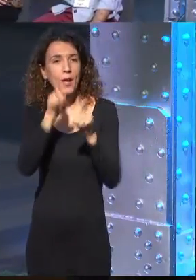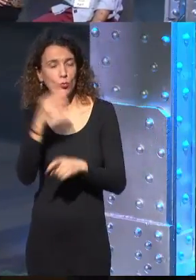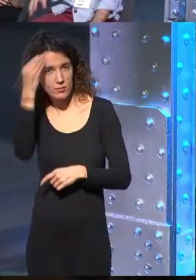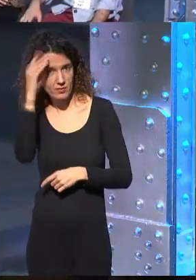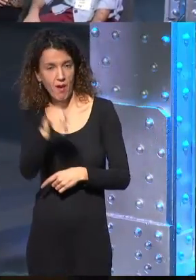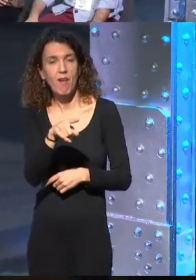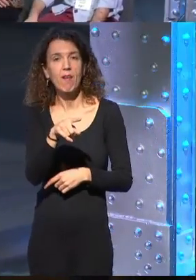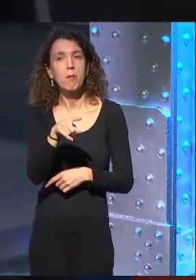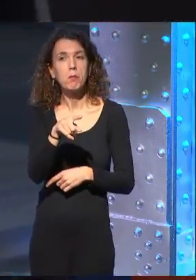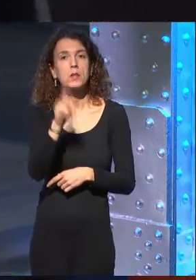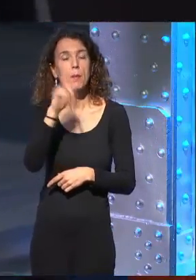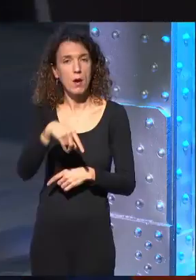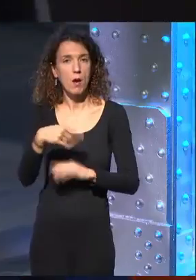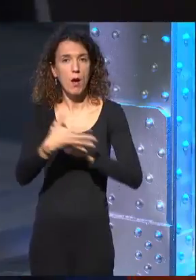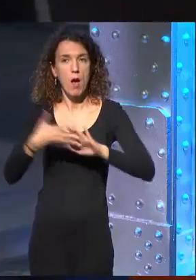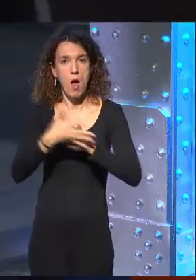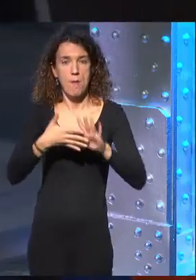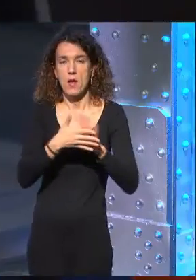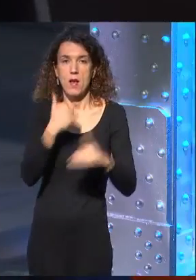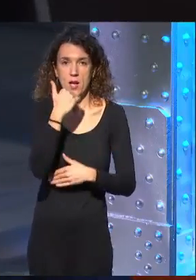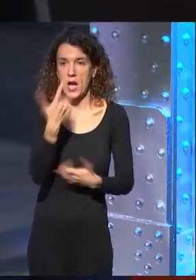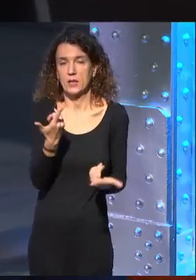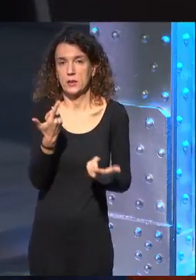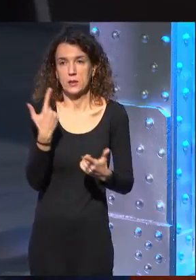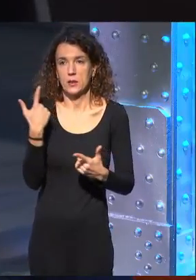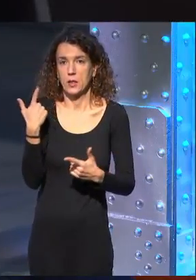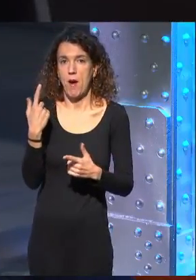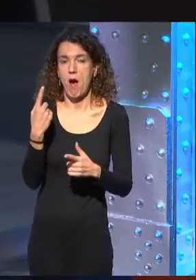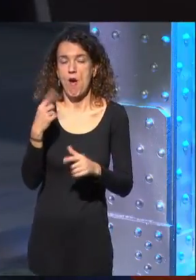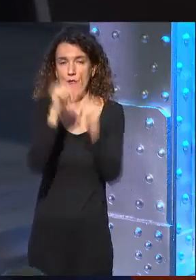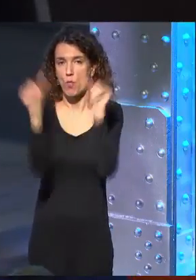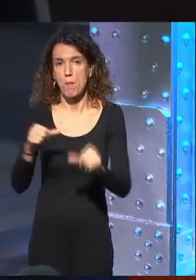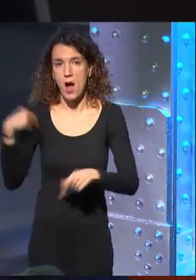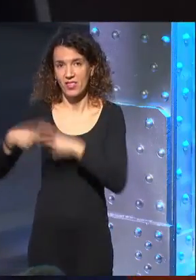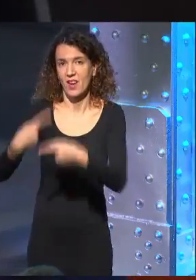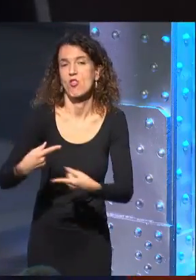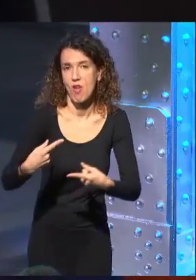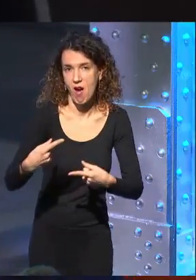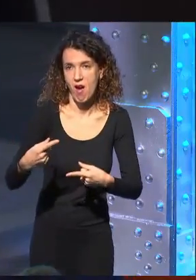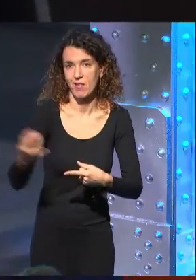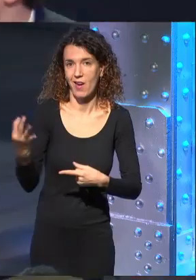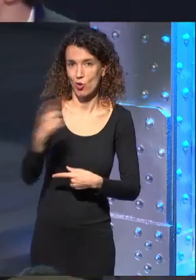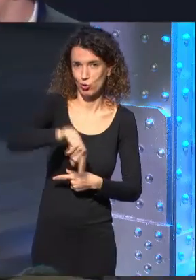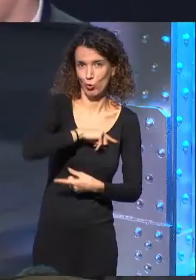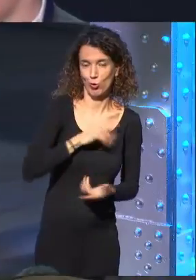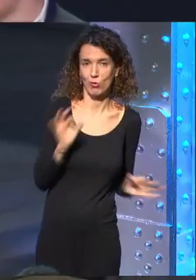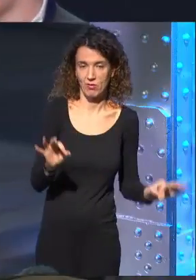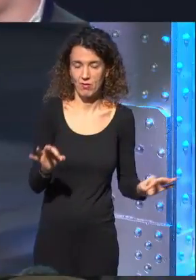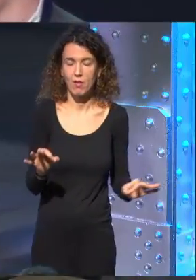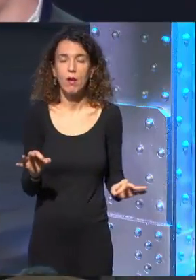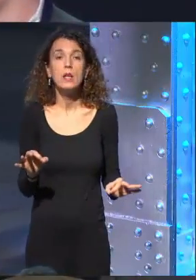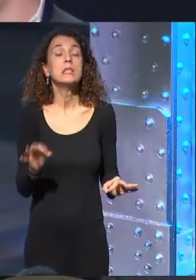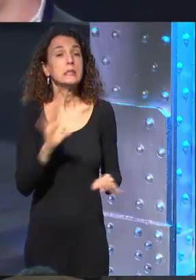also adults. This is why I was asking this question. They are getting information through more traditional channels that we